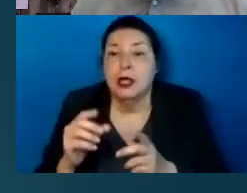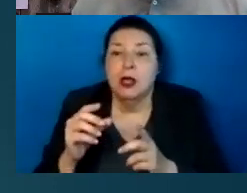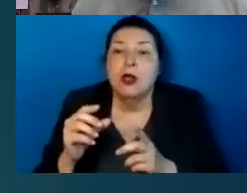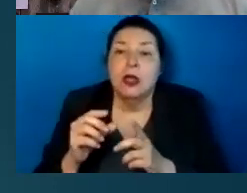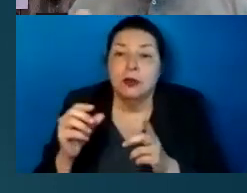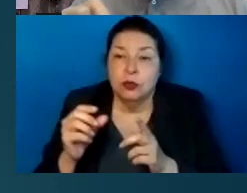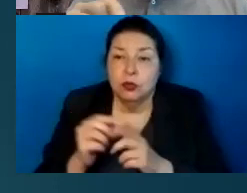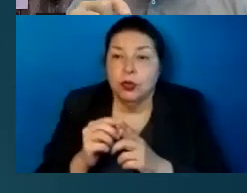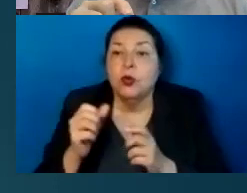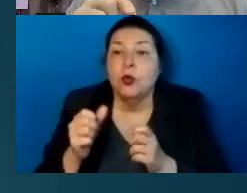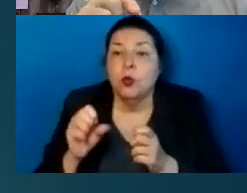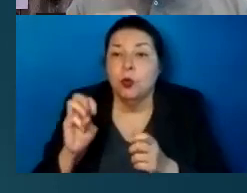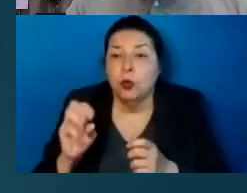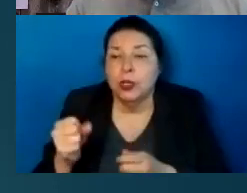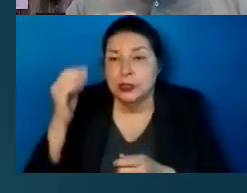minute.